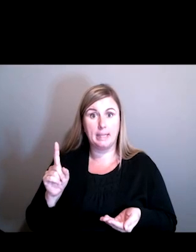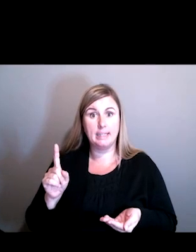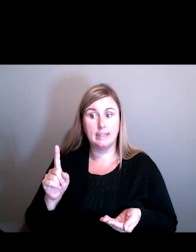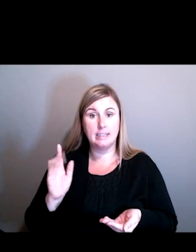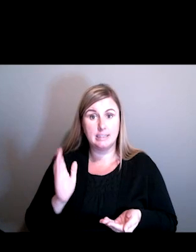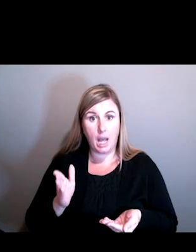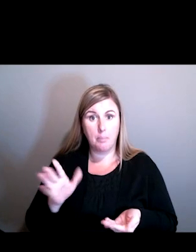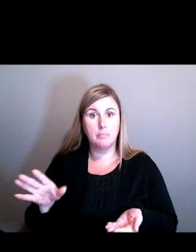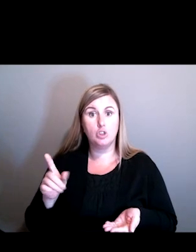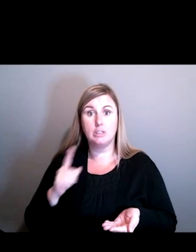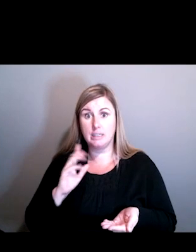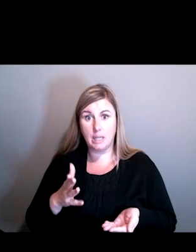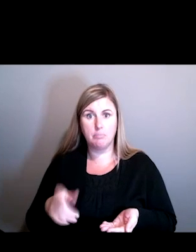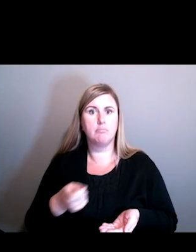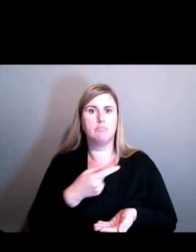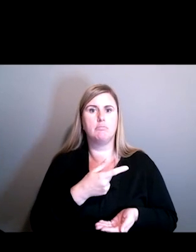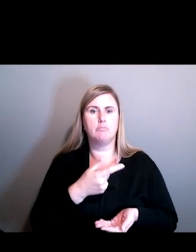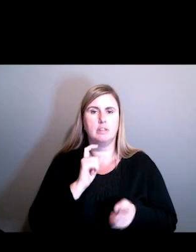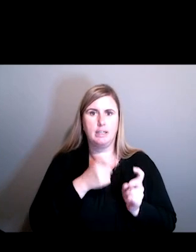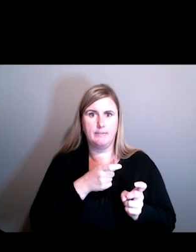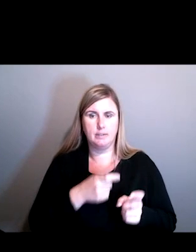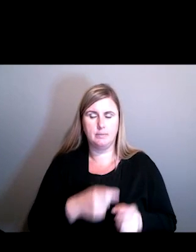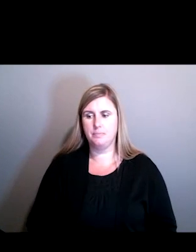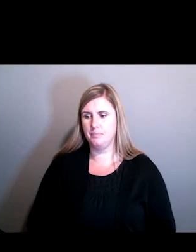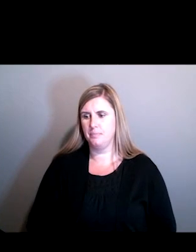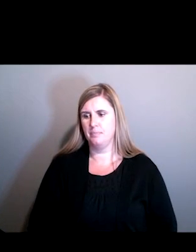me, stop. And then as soon as she did it, she got those items.